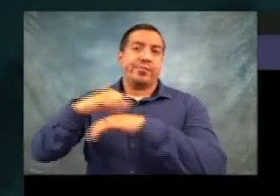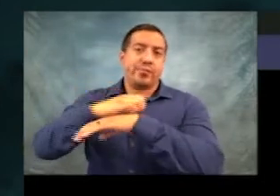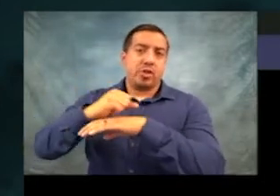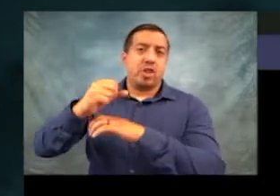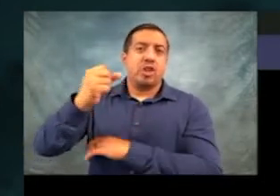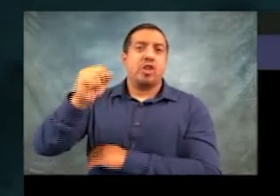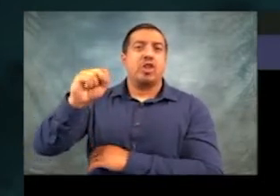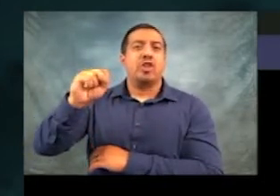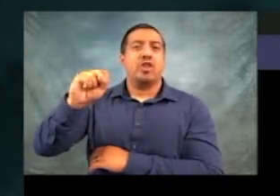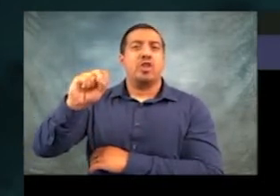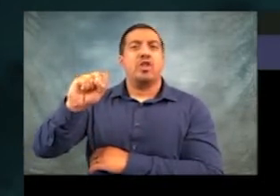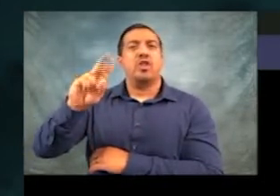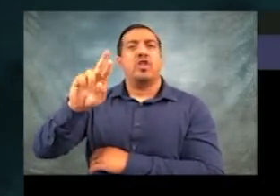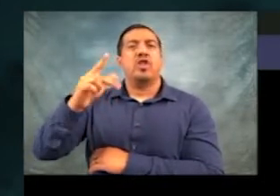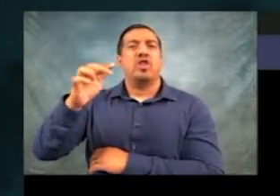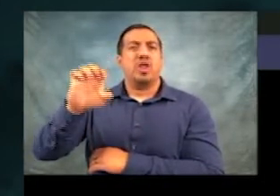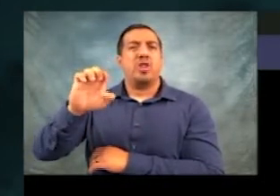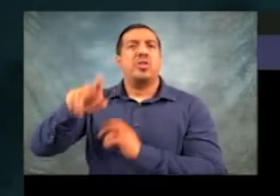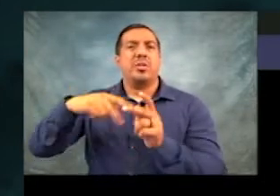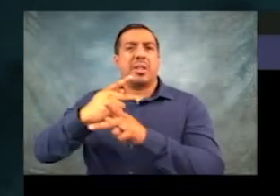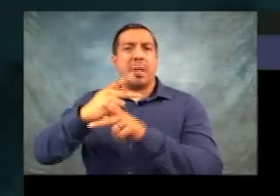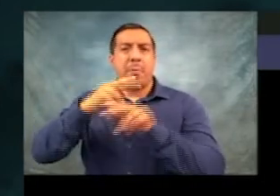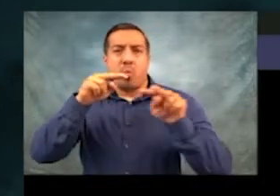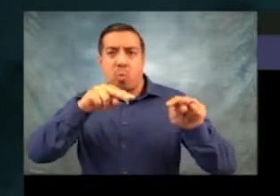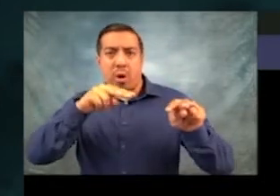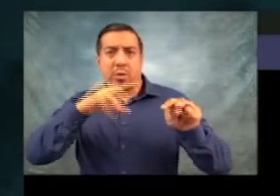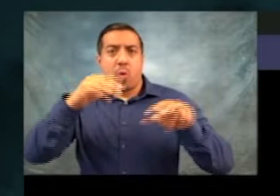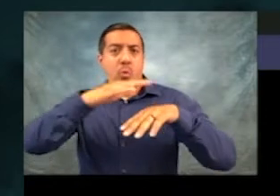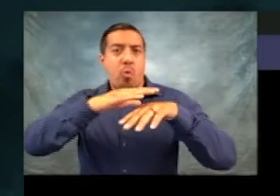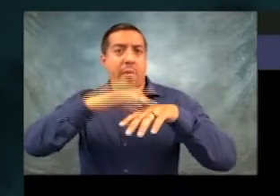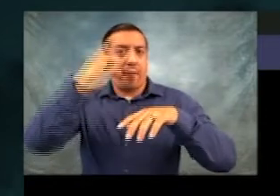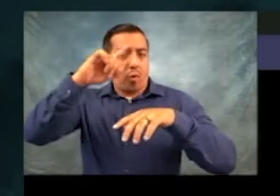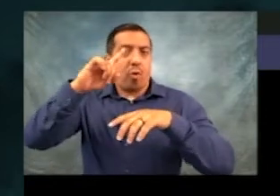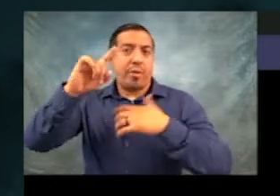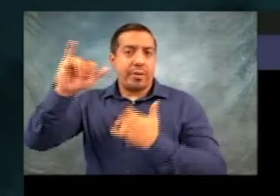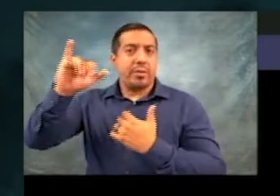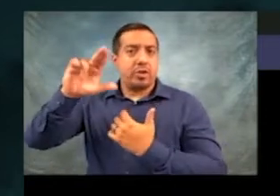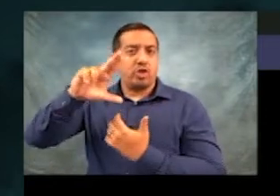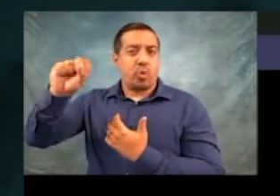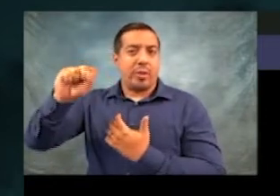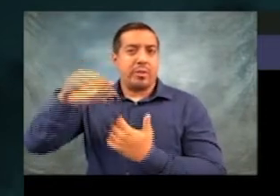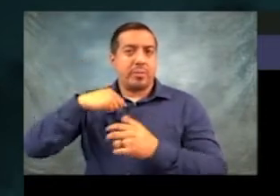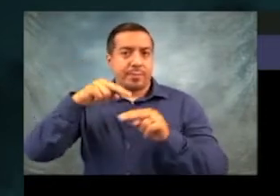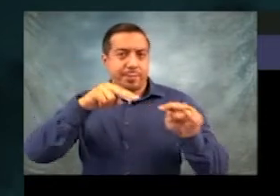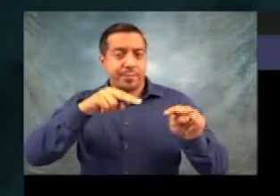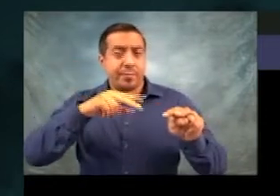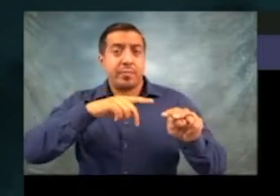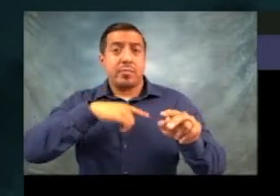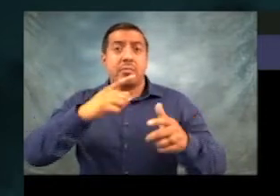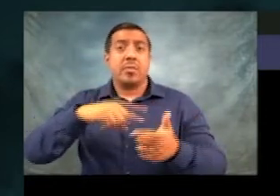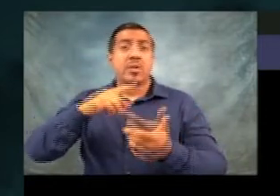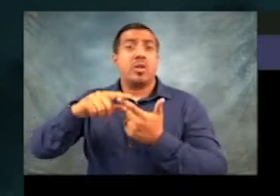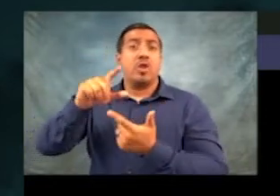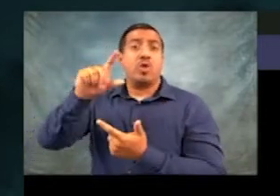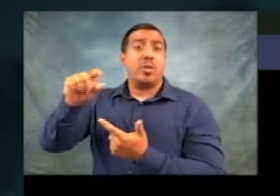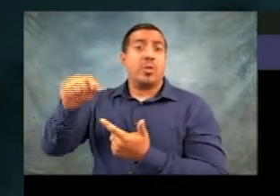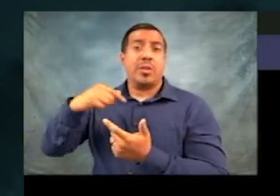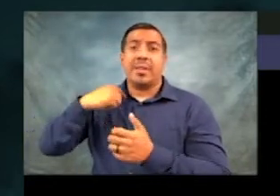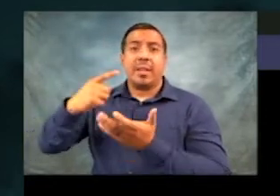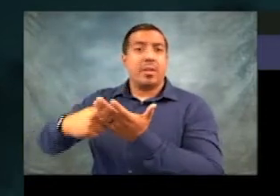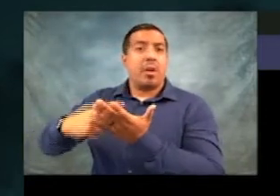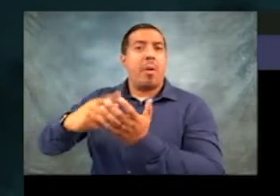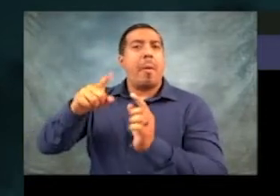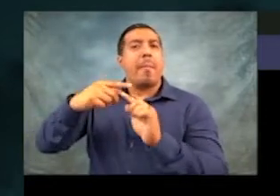warnings for the continental United States. But the other thing, we couldn't talk about 2020 without talking about